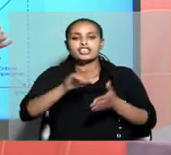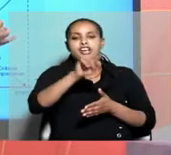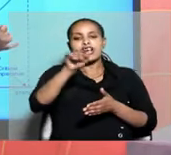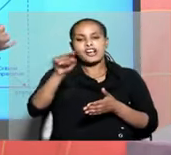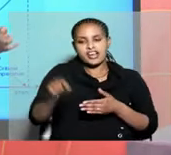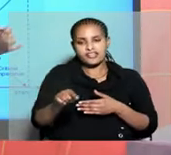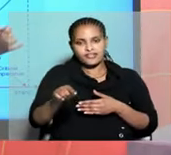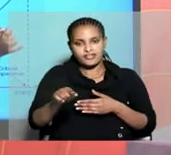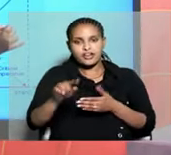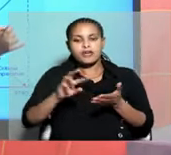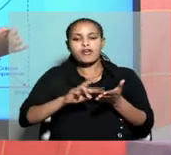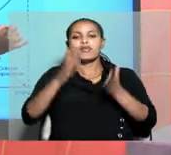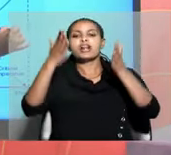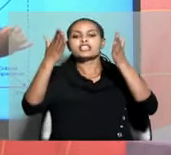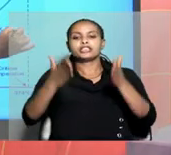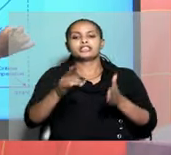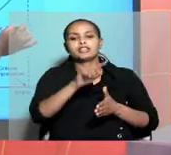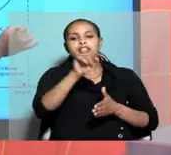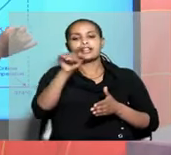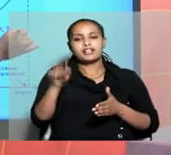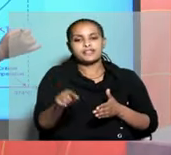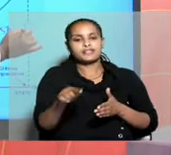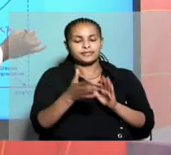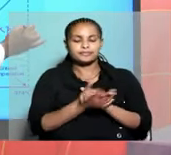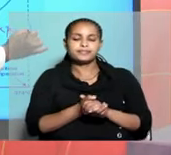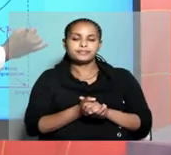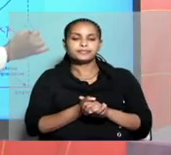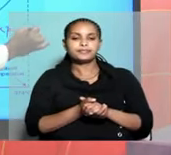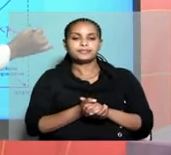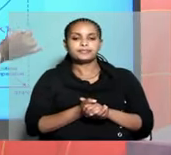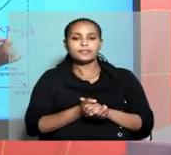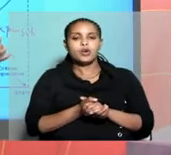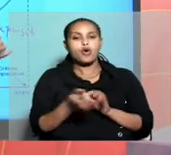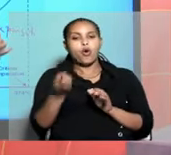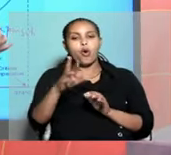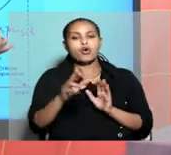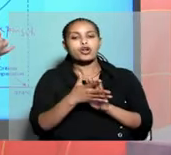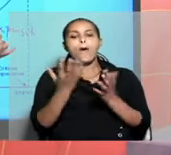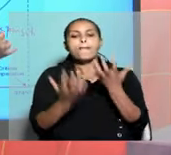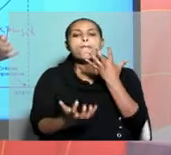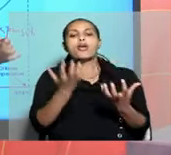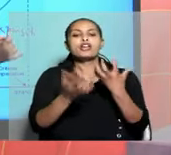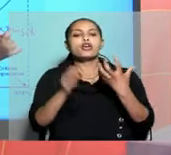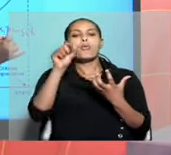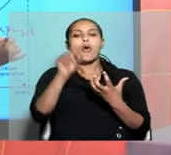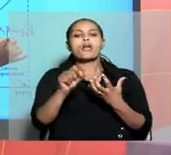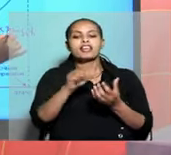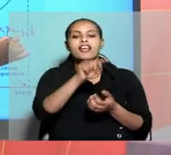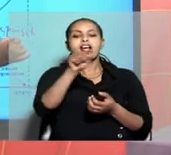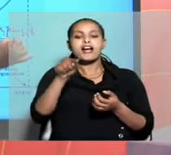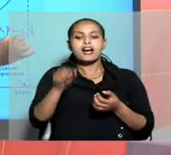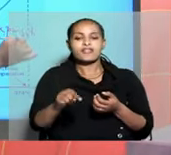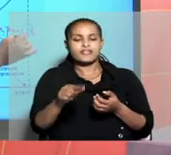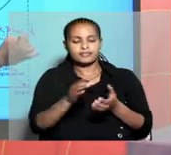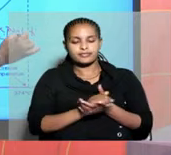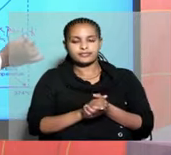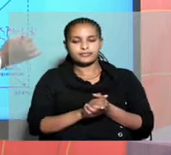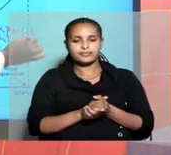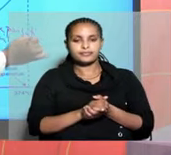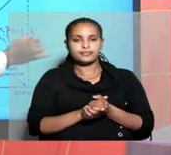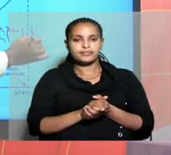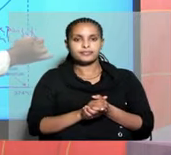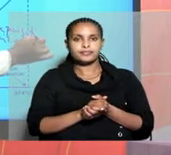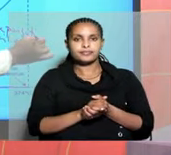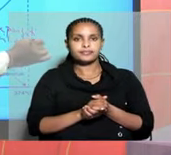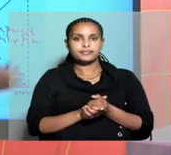curve. Vaporization curve or boiling point curve. Boiling